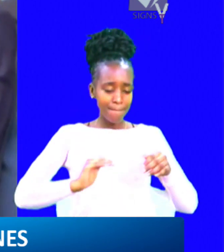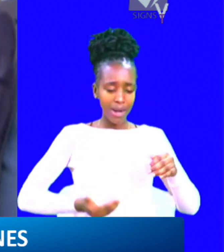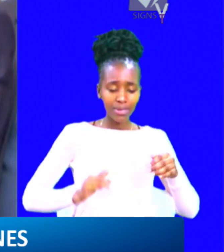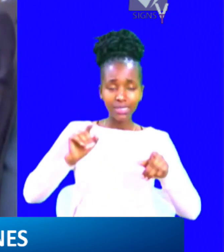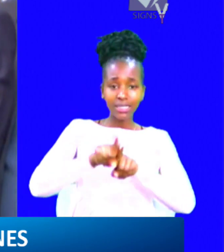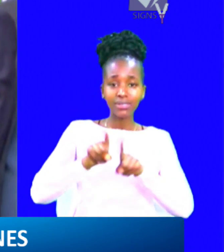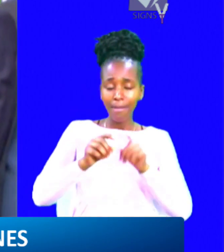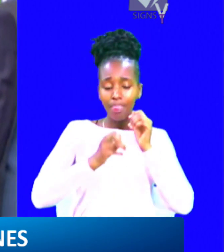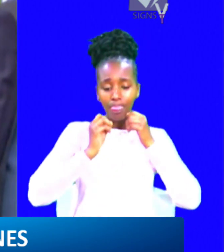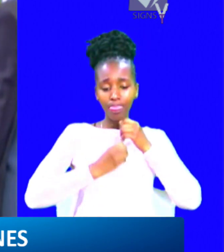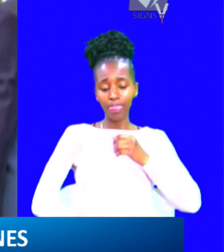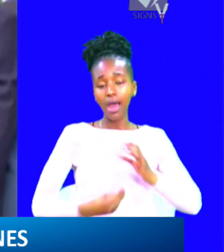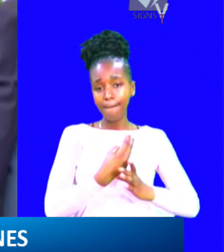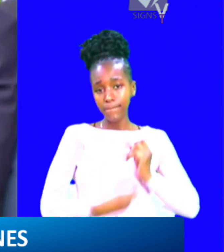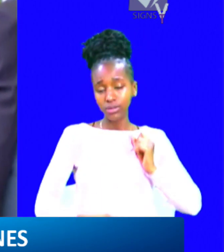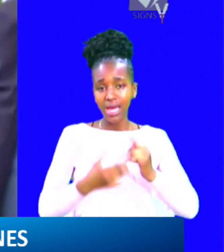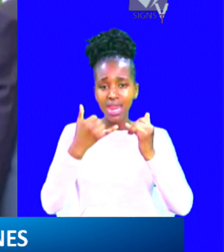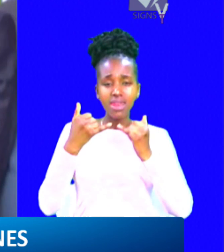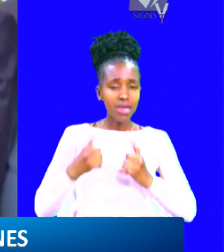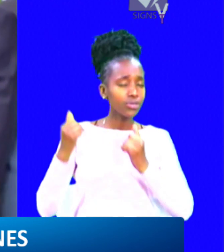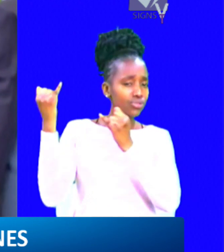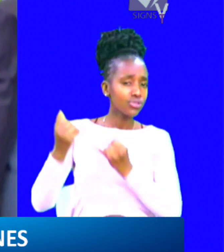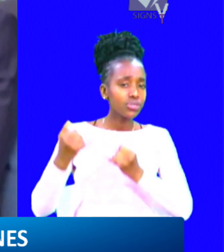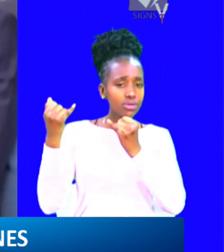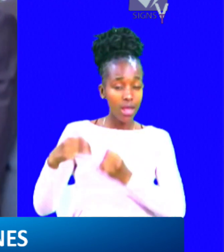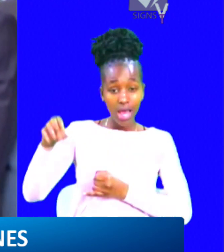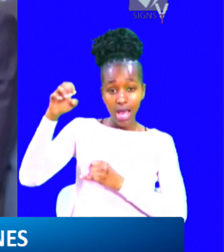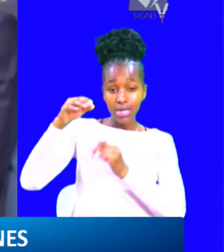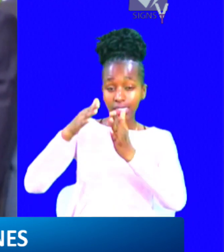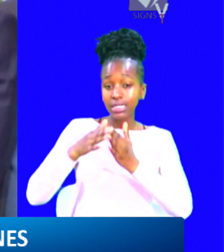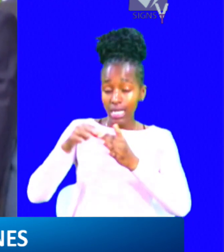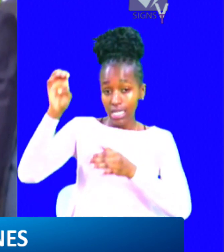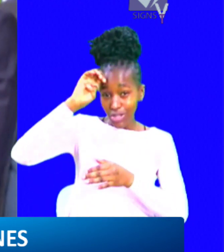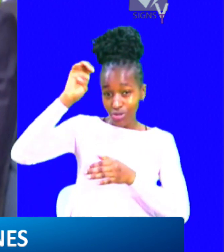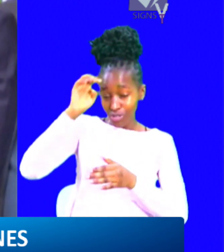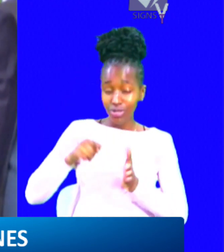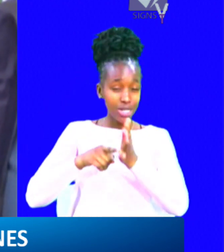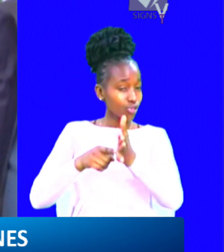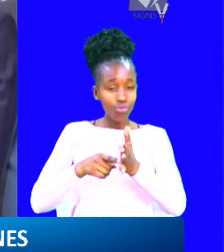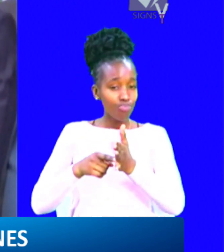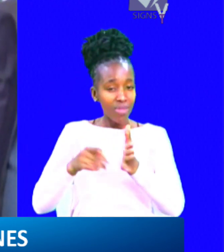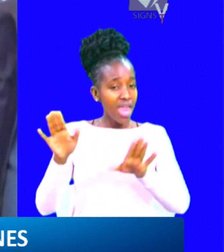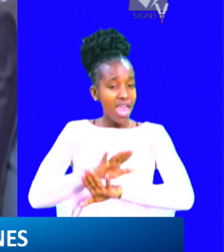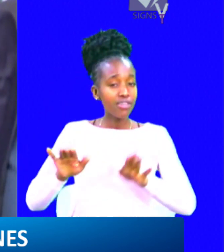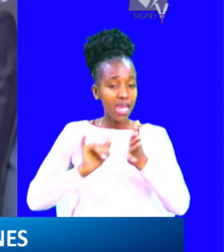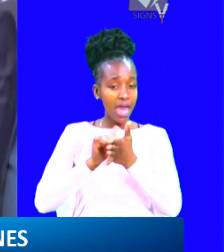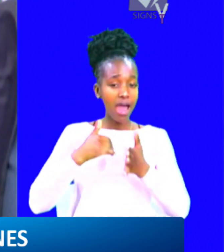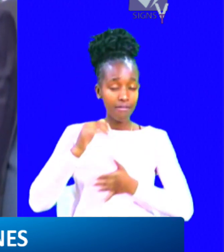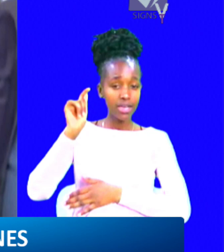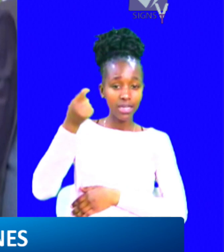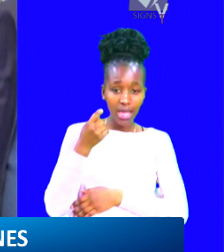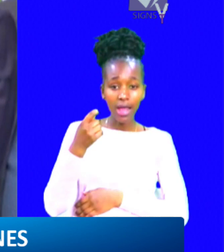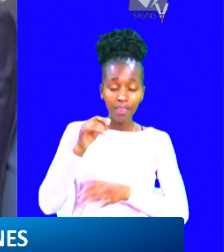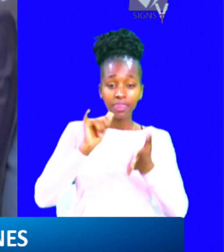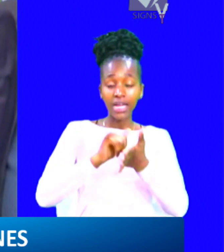Introduction of comprehensive sex education defies the narrative sold to Kenyans that the